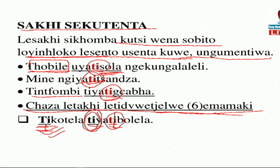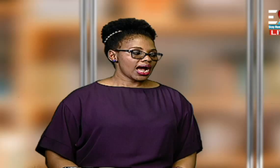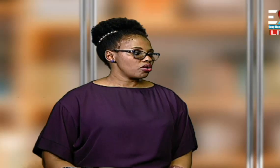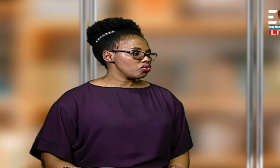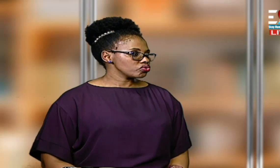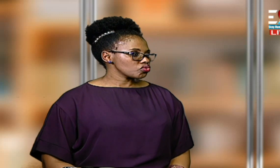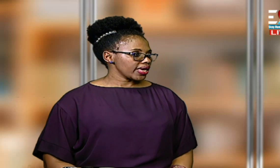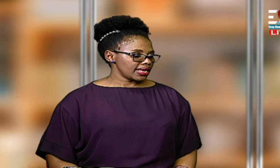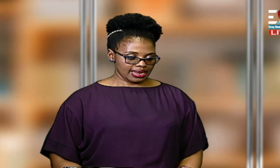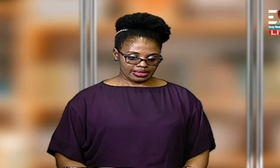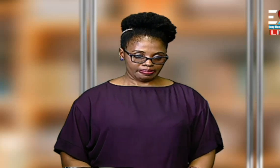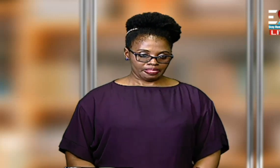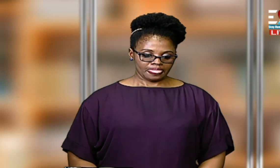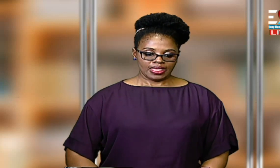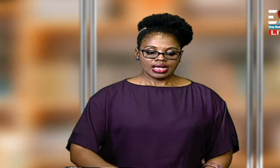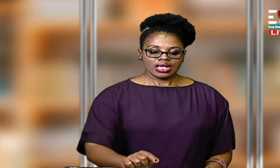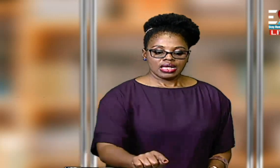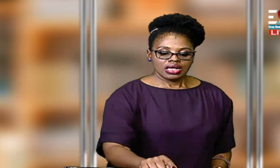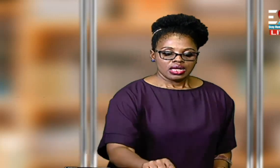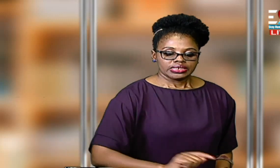mfunzi ngaloku gcwele